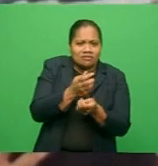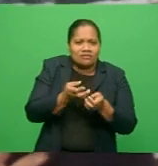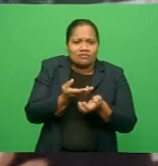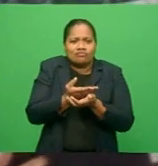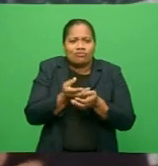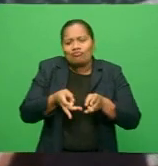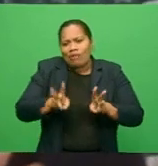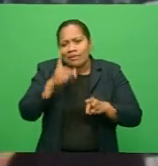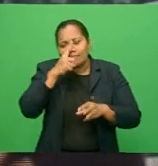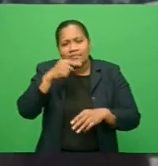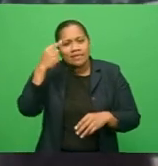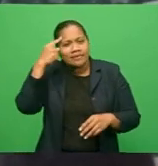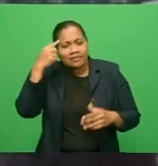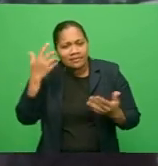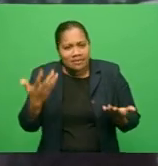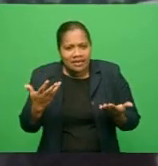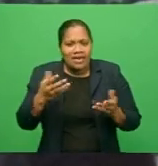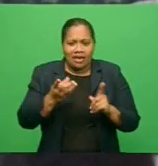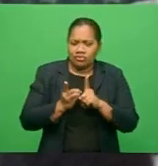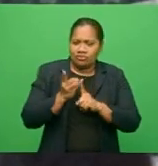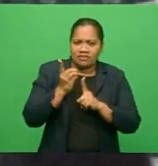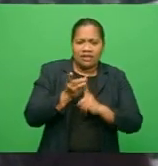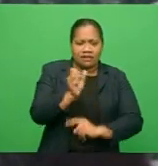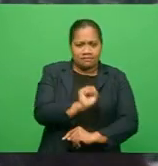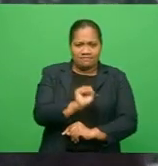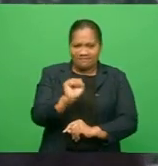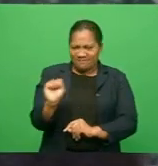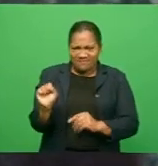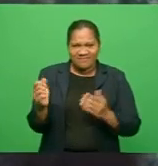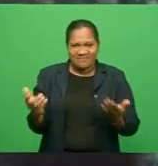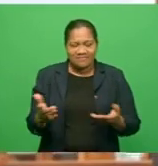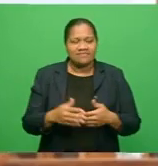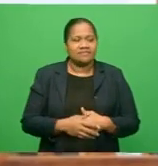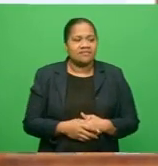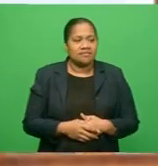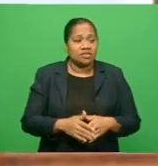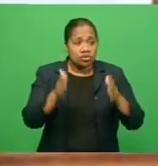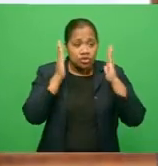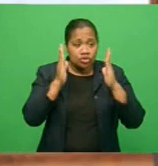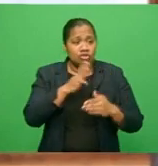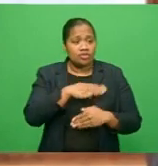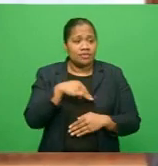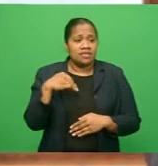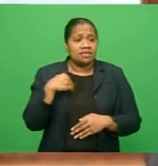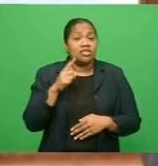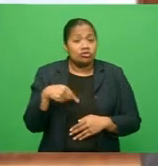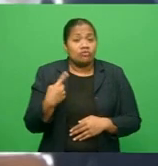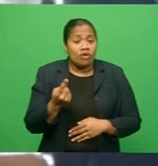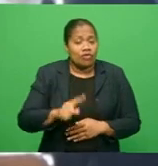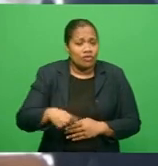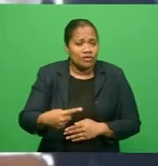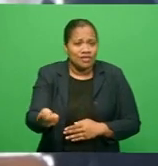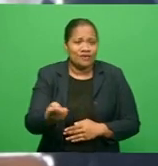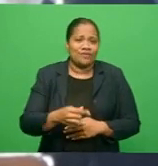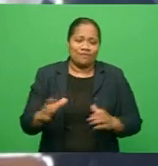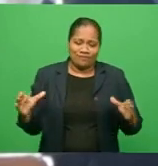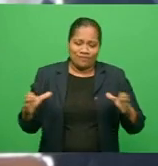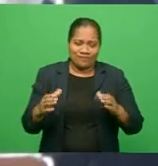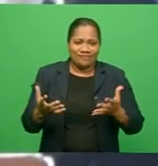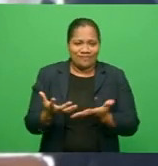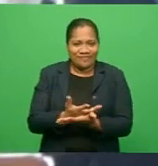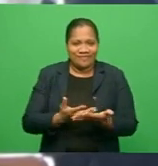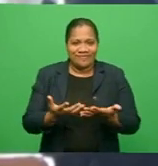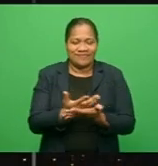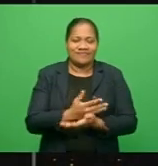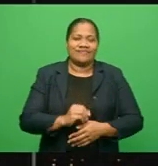them to develop their resources. The training of church ministers will conclude tomorrow. Apanisa Wangarandova,